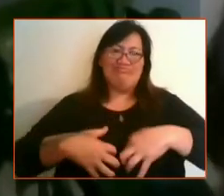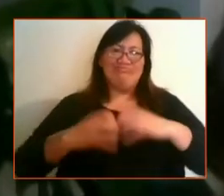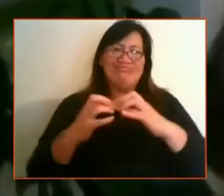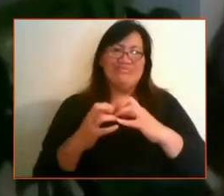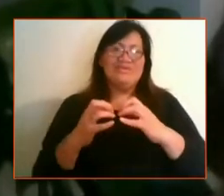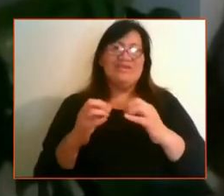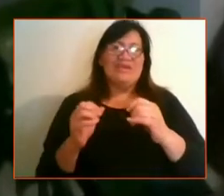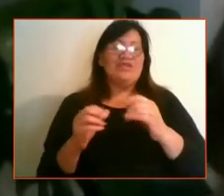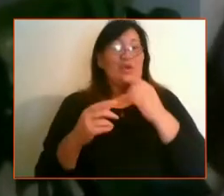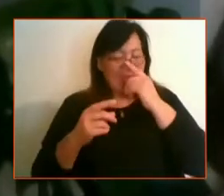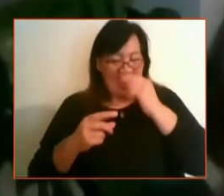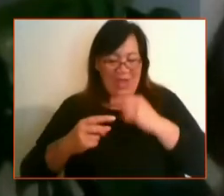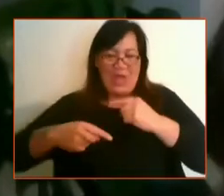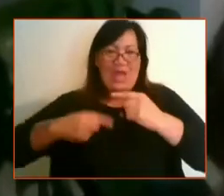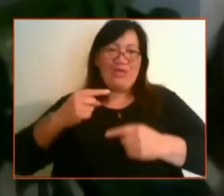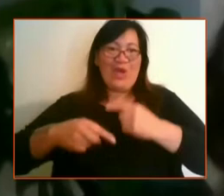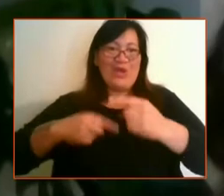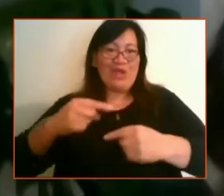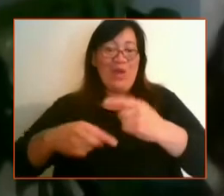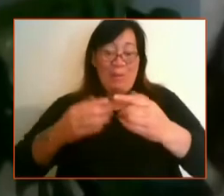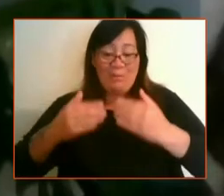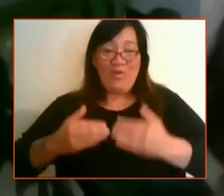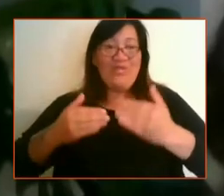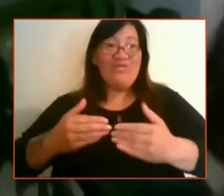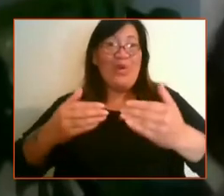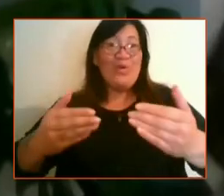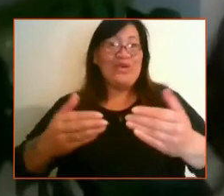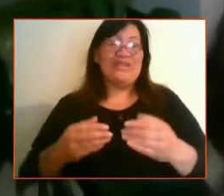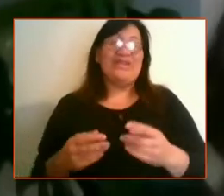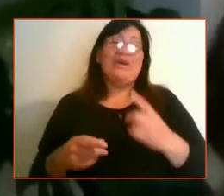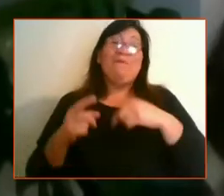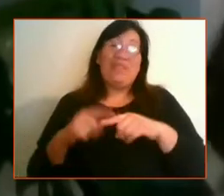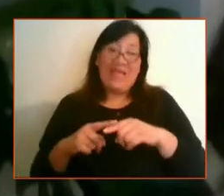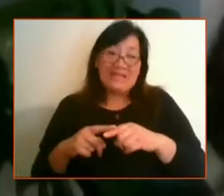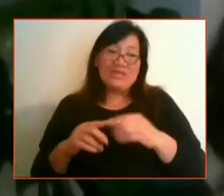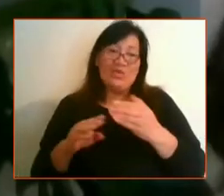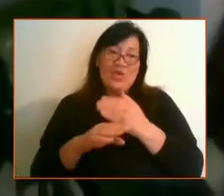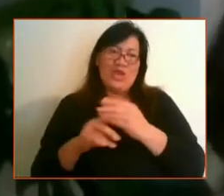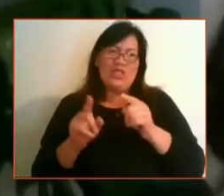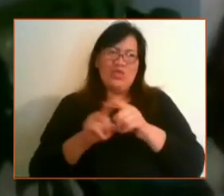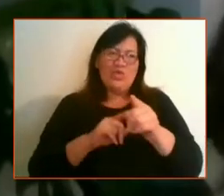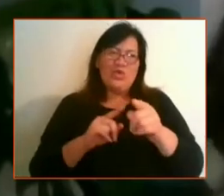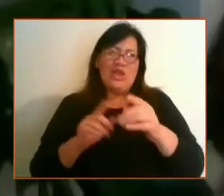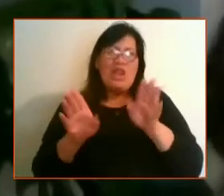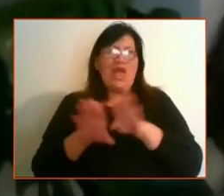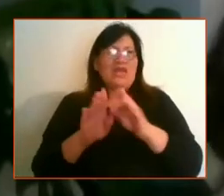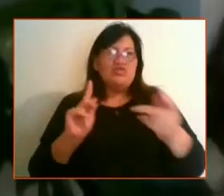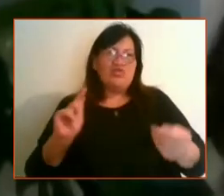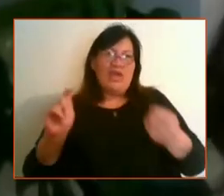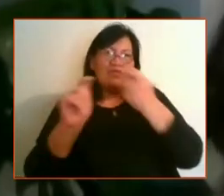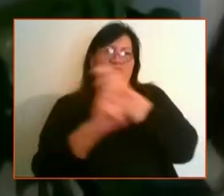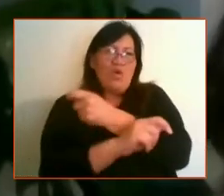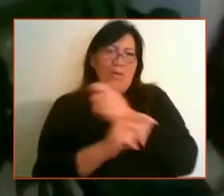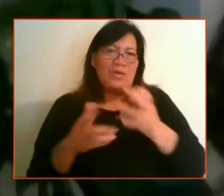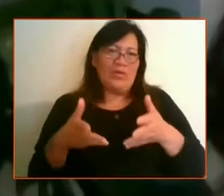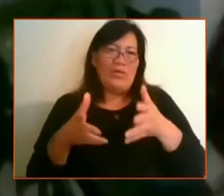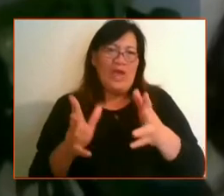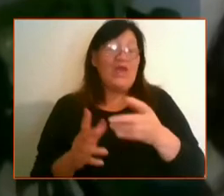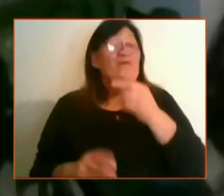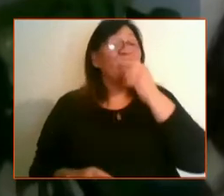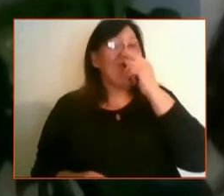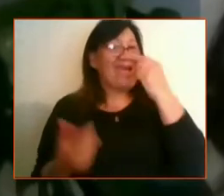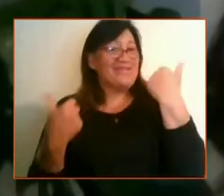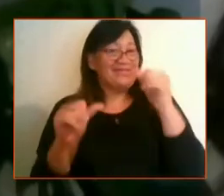to continue not only moving forward, but operating in a very transformational manner, because we have the opportunity to do so. So